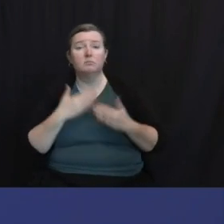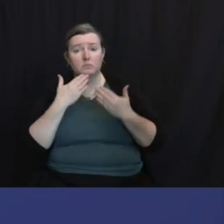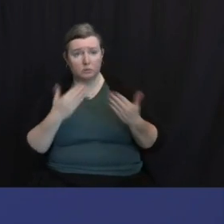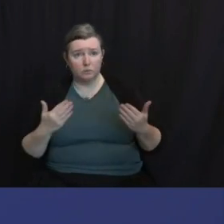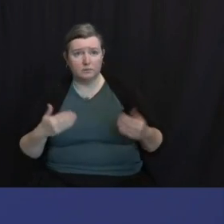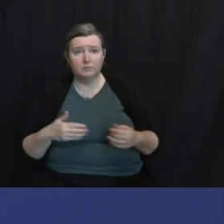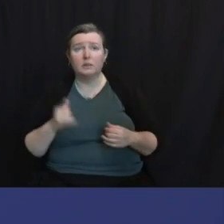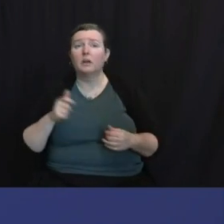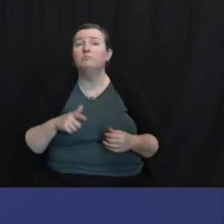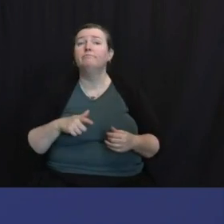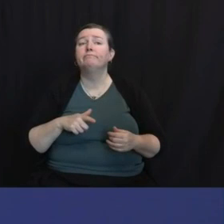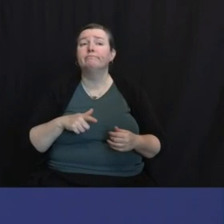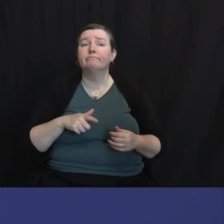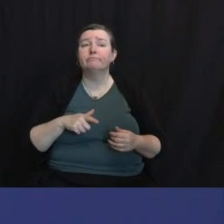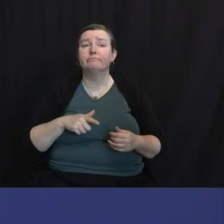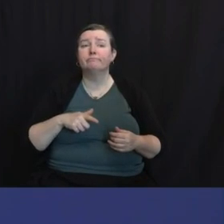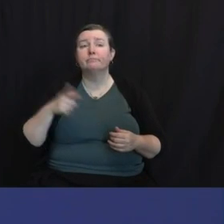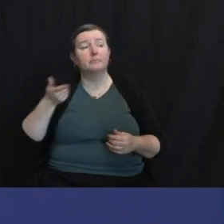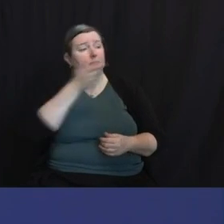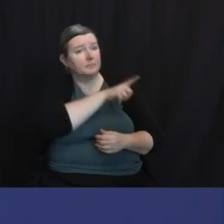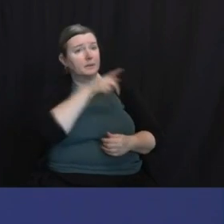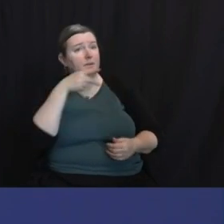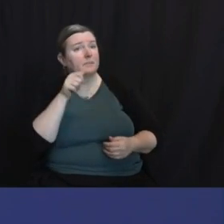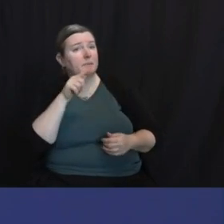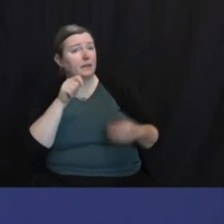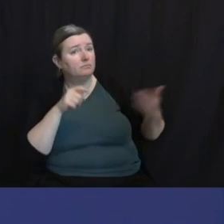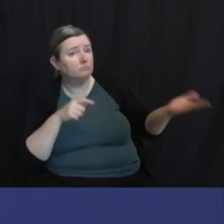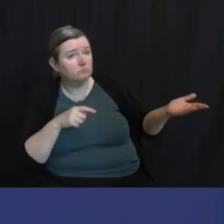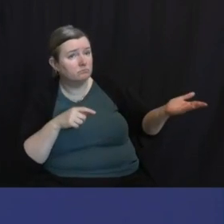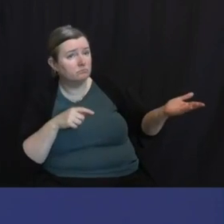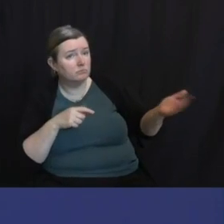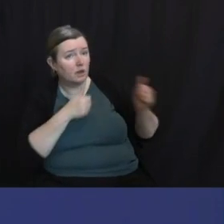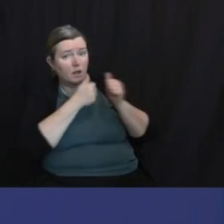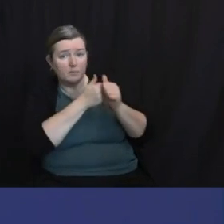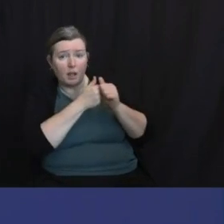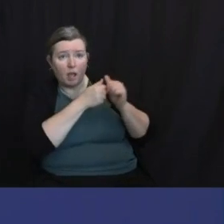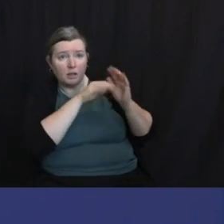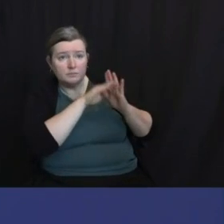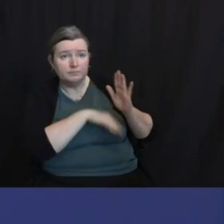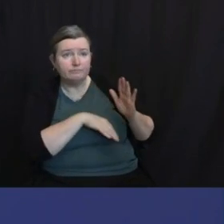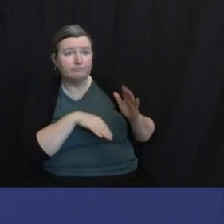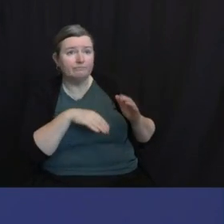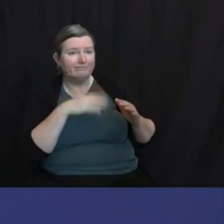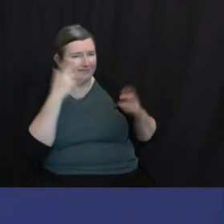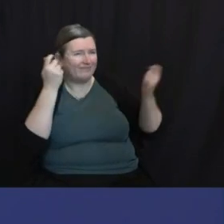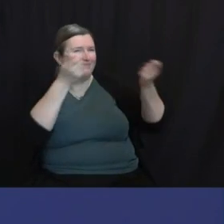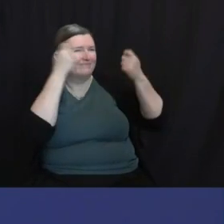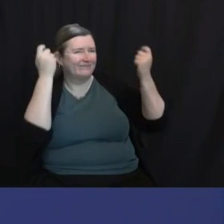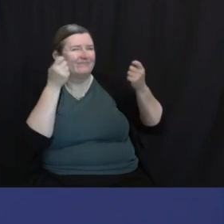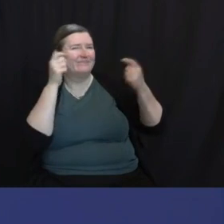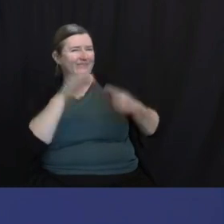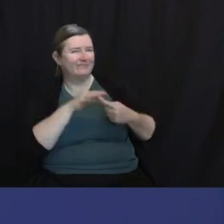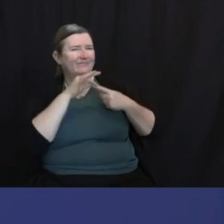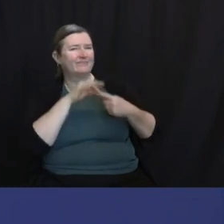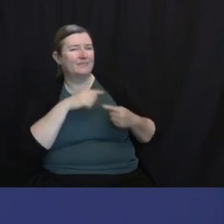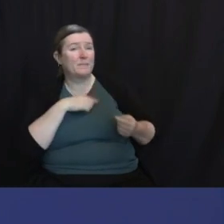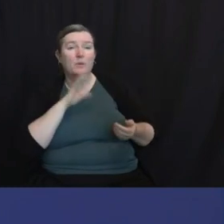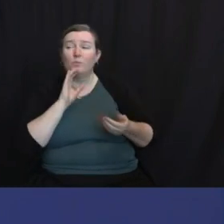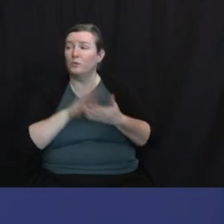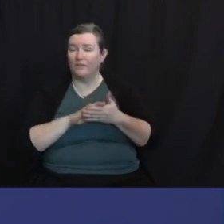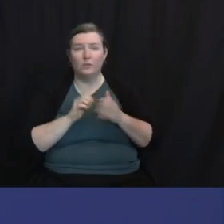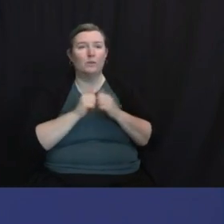compliance, other matters, and you and I are going to have a pretty special way to celebrate. Tammy Murphy will be with me tonight. Pretty